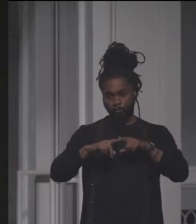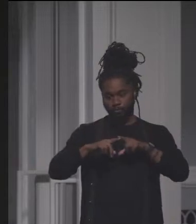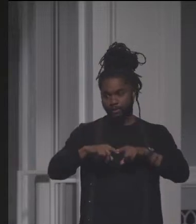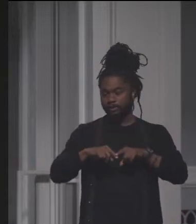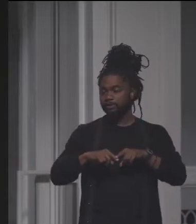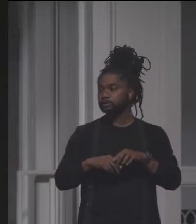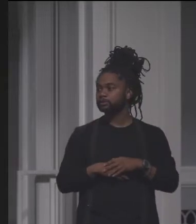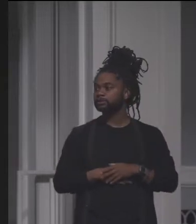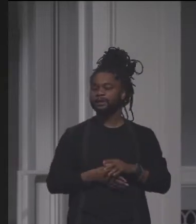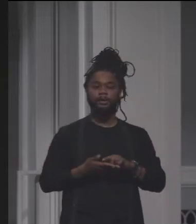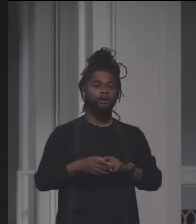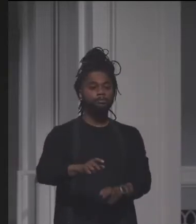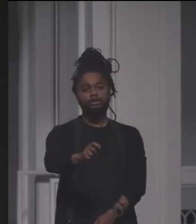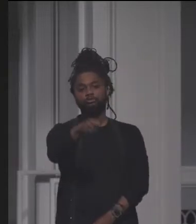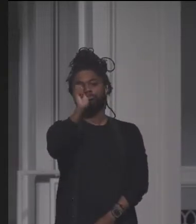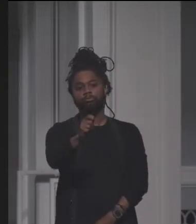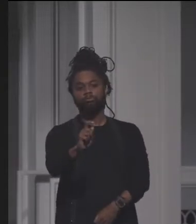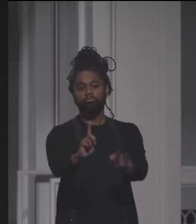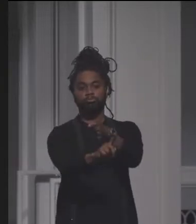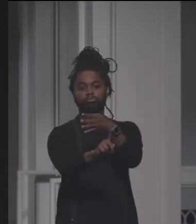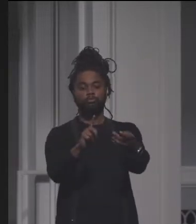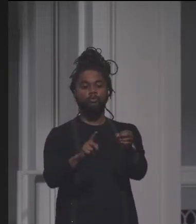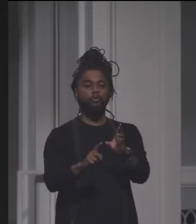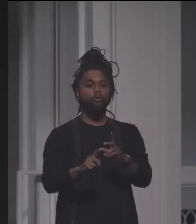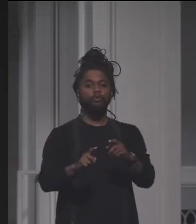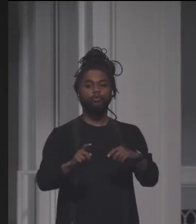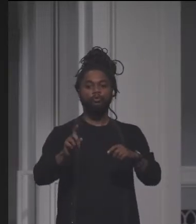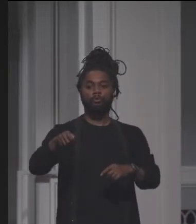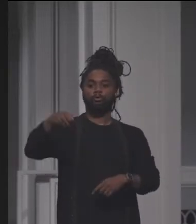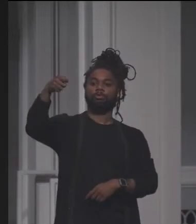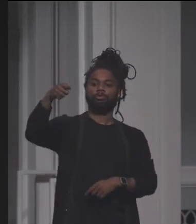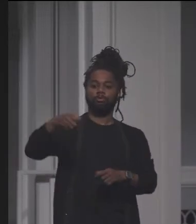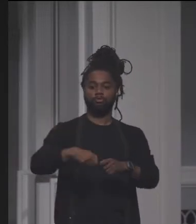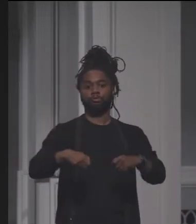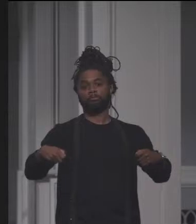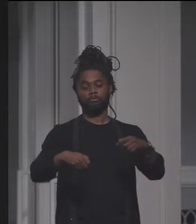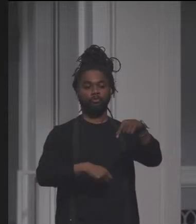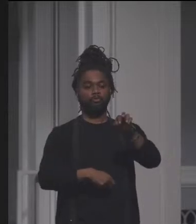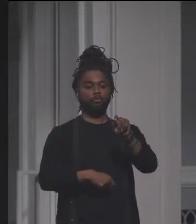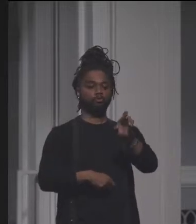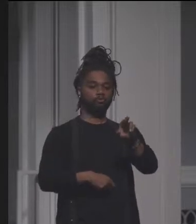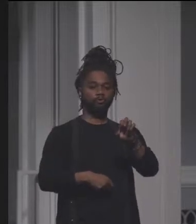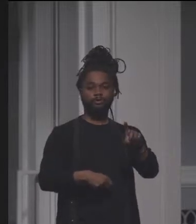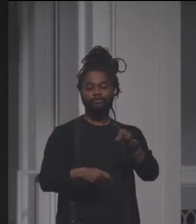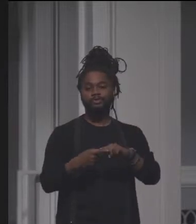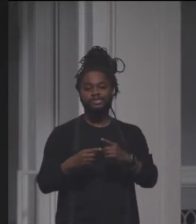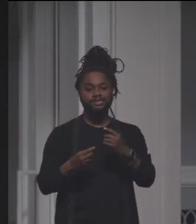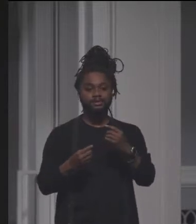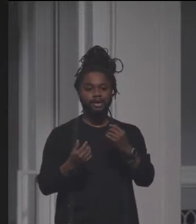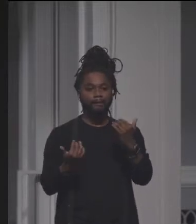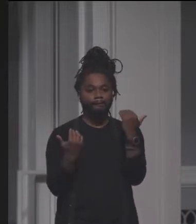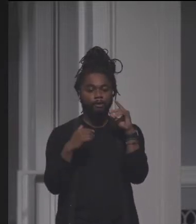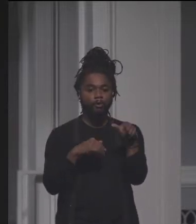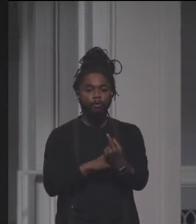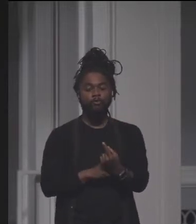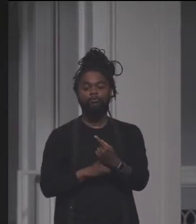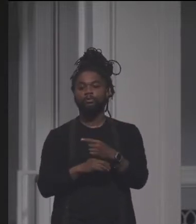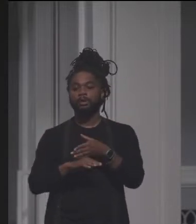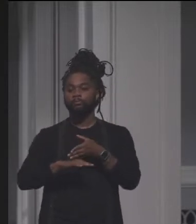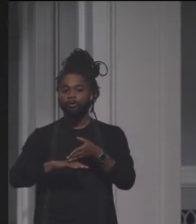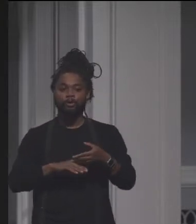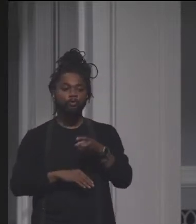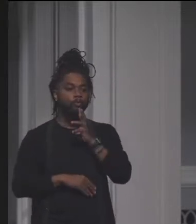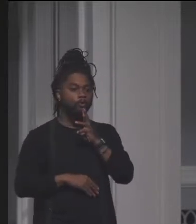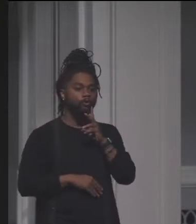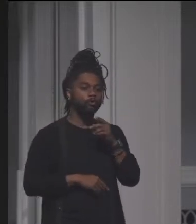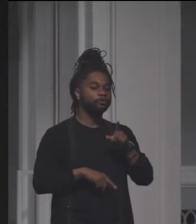like you were being whipped around a post or hung, drawn, and quartered or anything. You just had to eat bread and water, or you couldn't have mead on Sundays